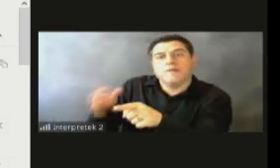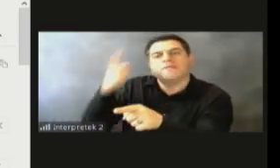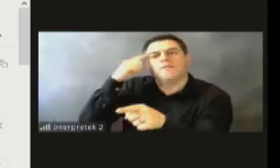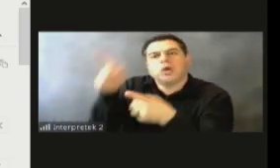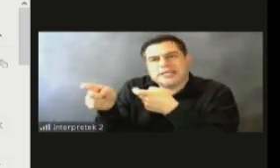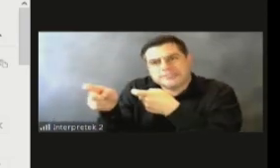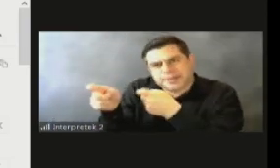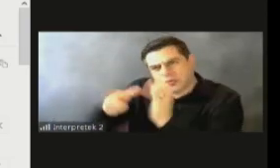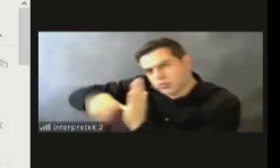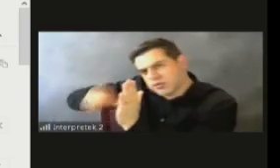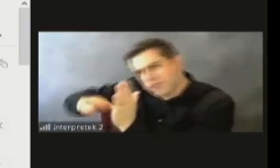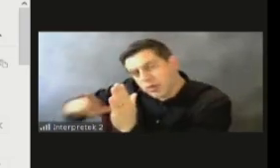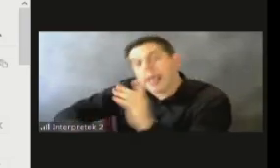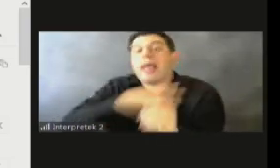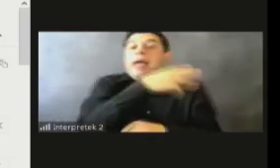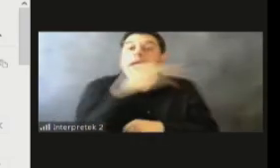Next slide.